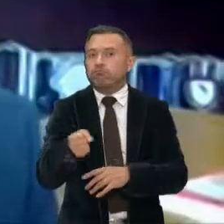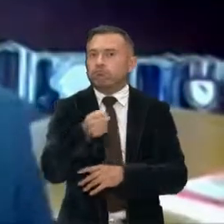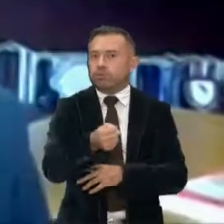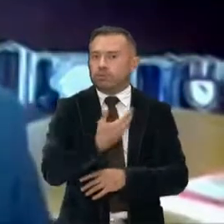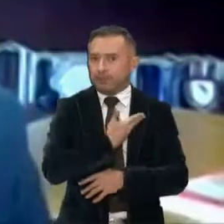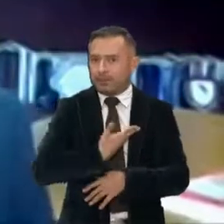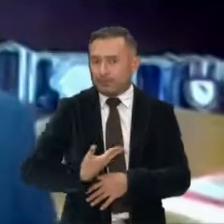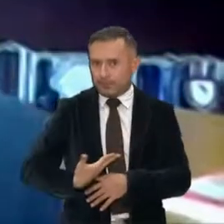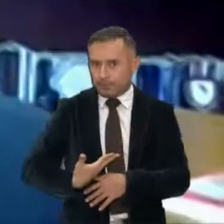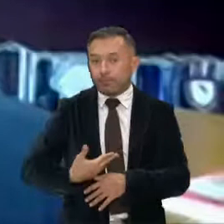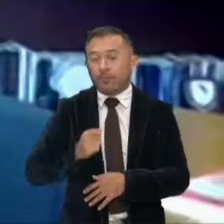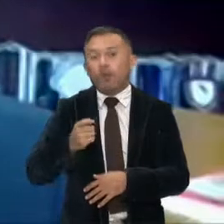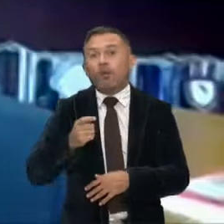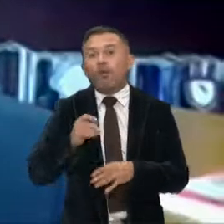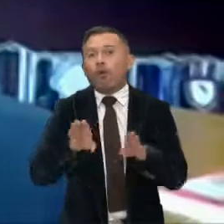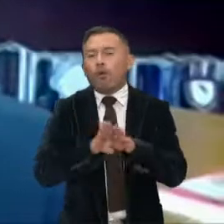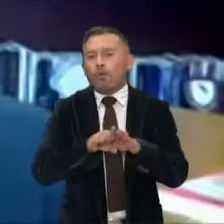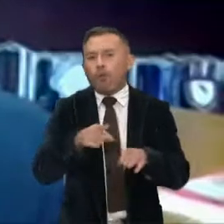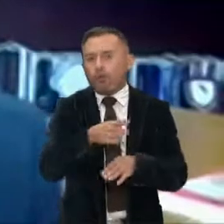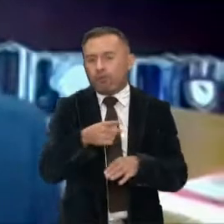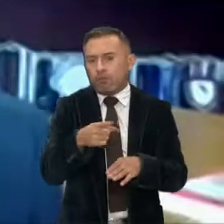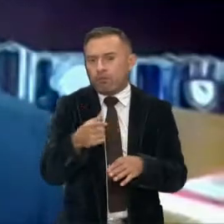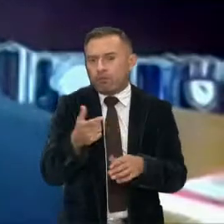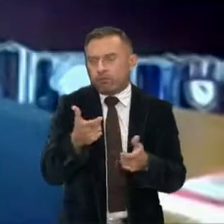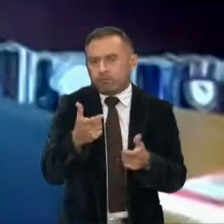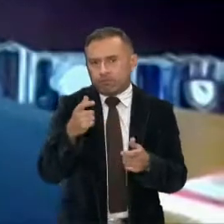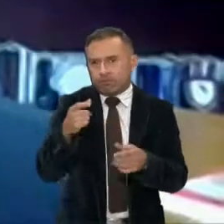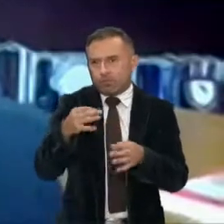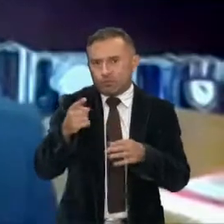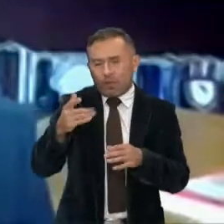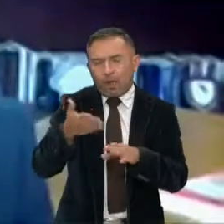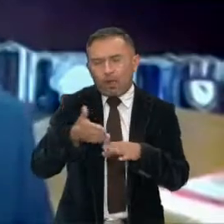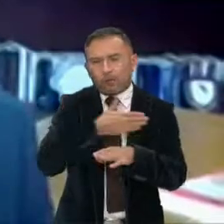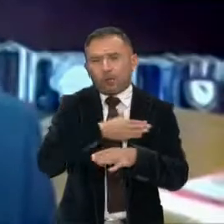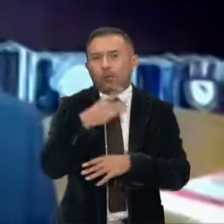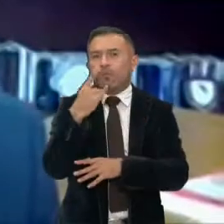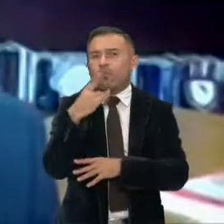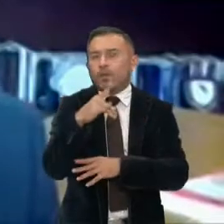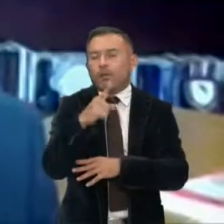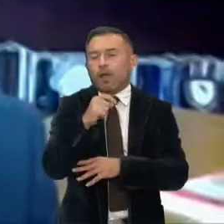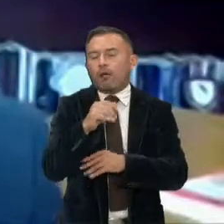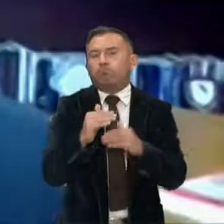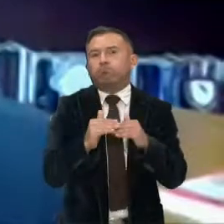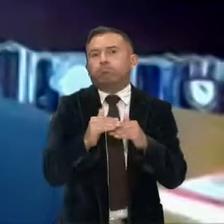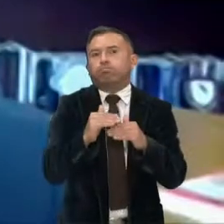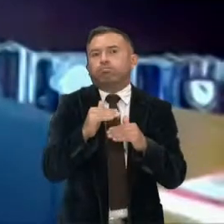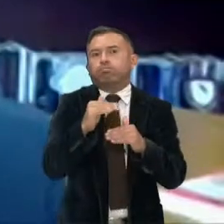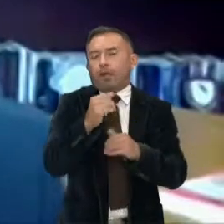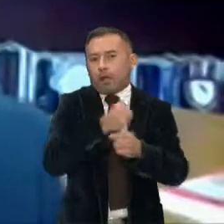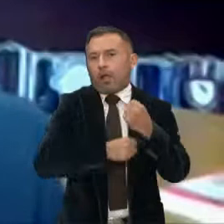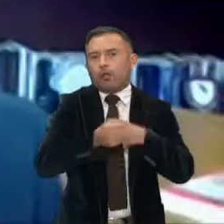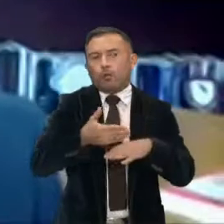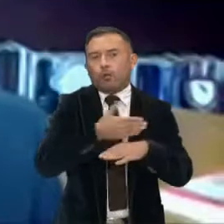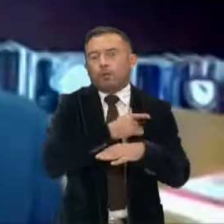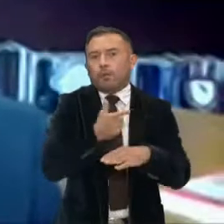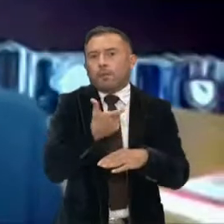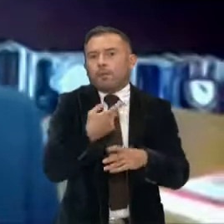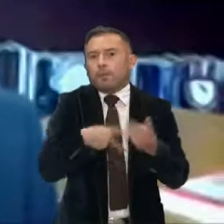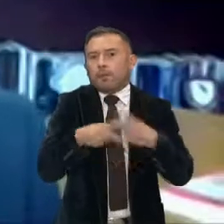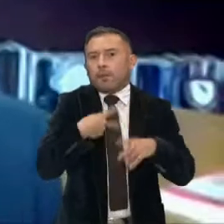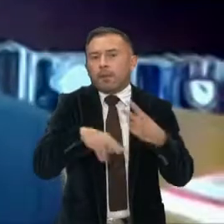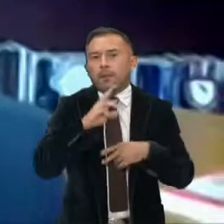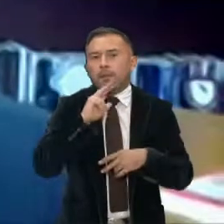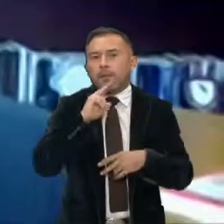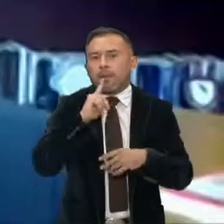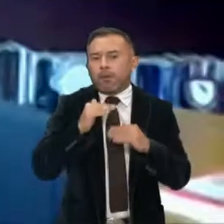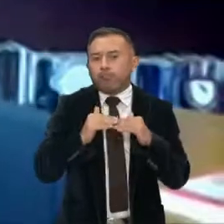And Luis Arce is right now the president who is considered the economic brain of a boom lived